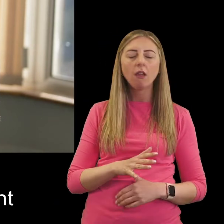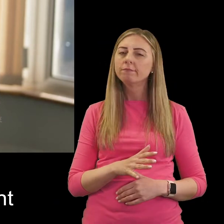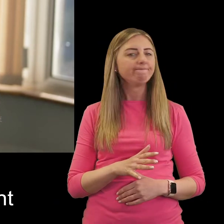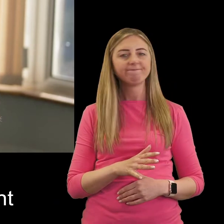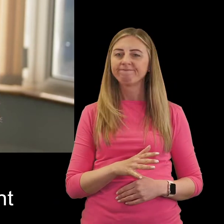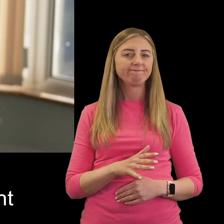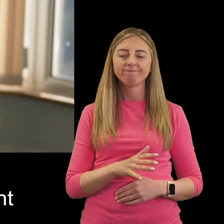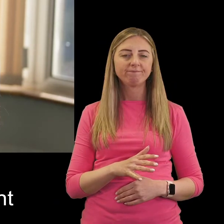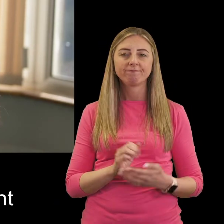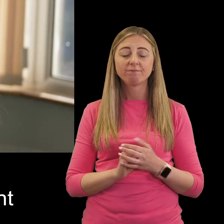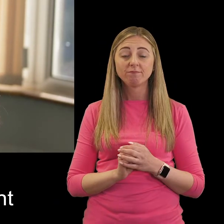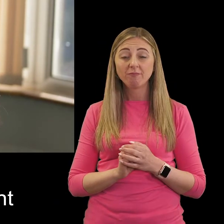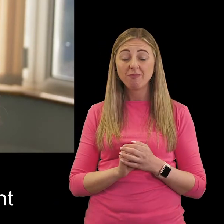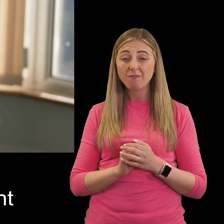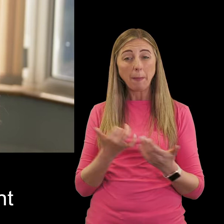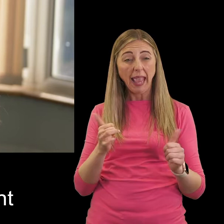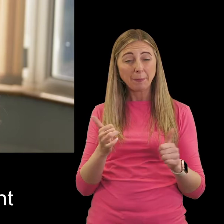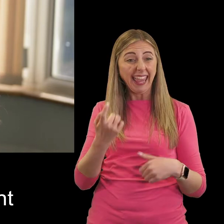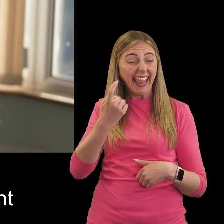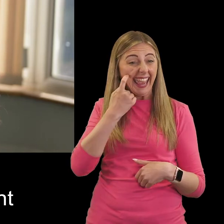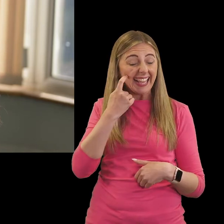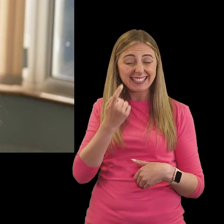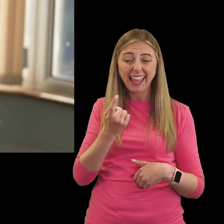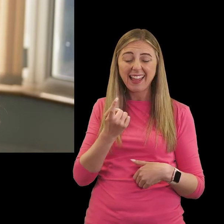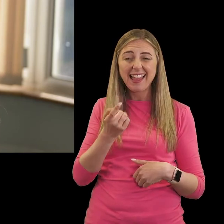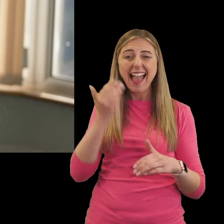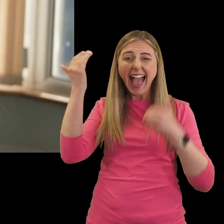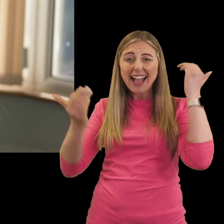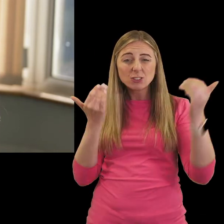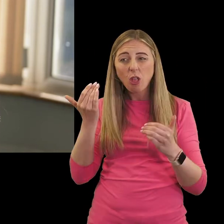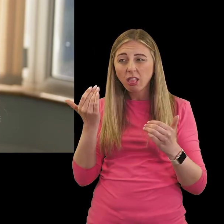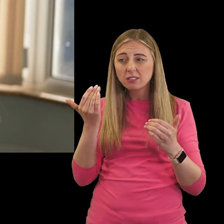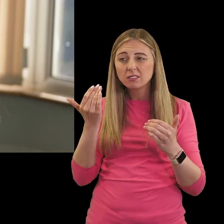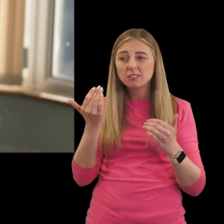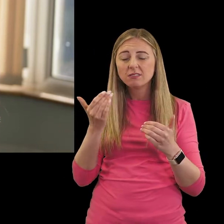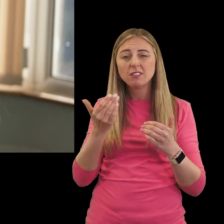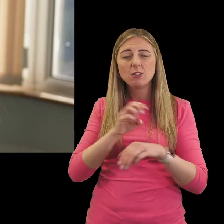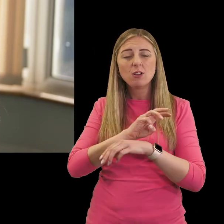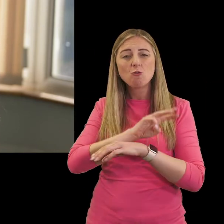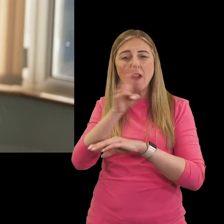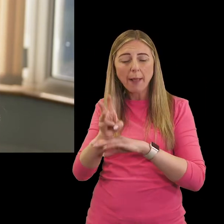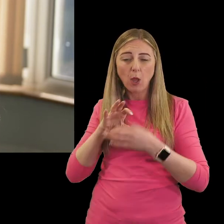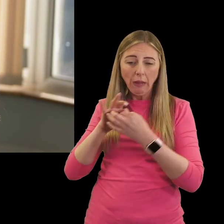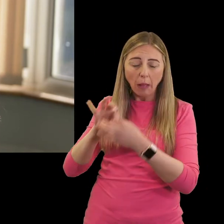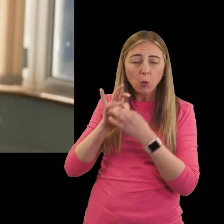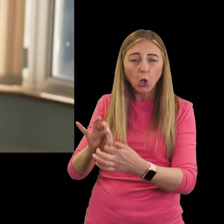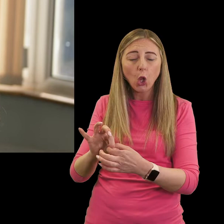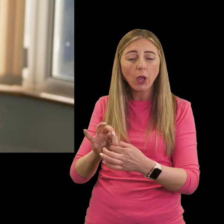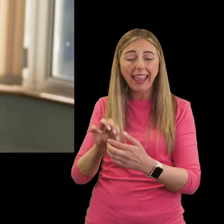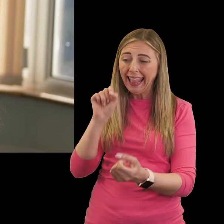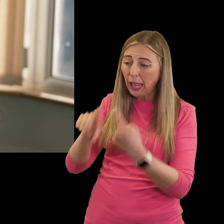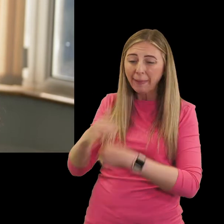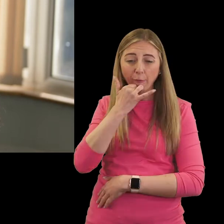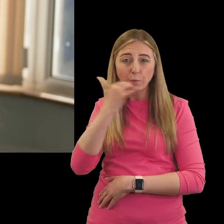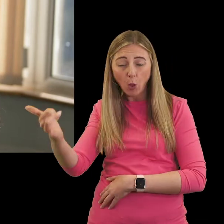don't think it'd be difficult to contact, say, Adult Neurodevelopment or Rainbow Staff Network Group, just an email or a phone call to ask